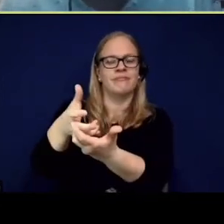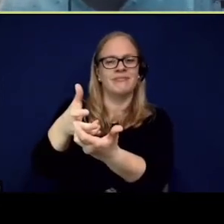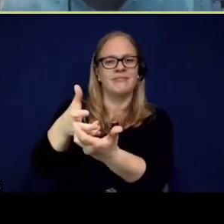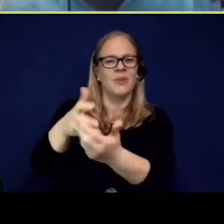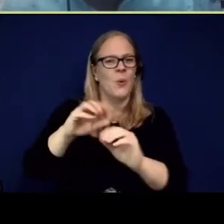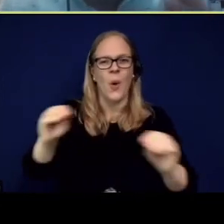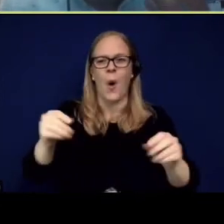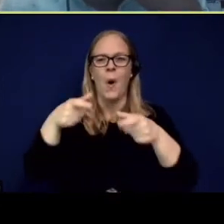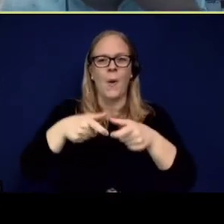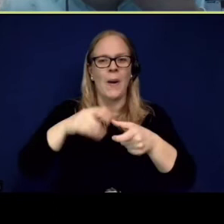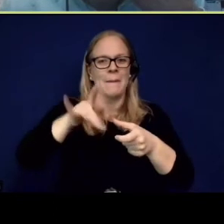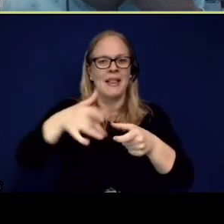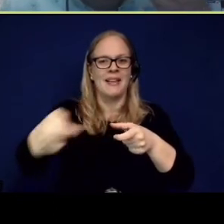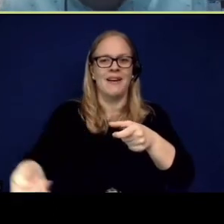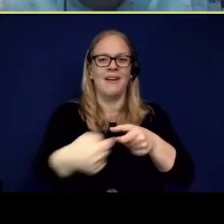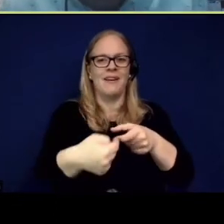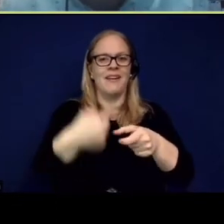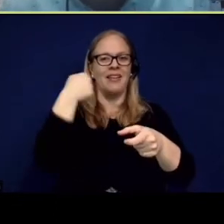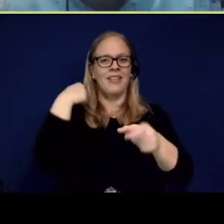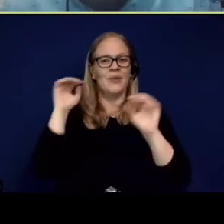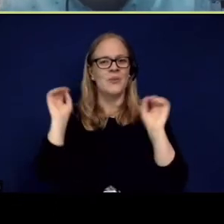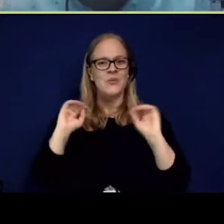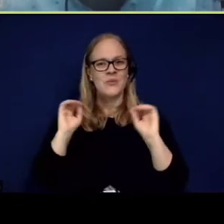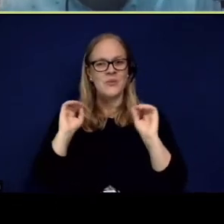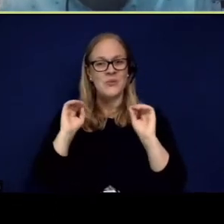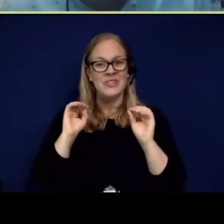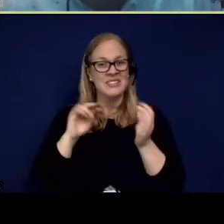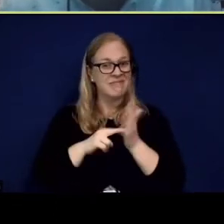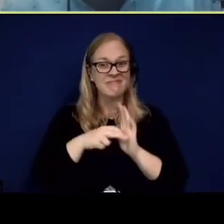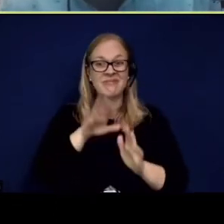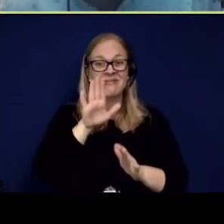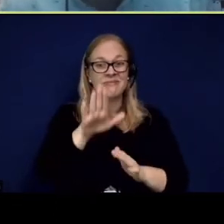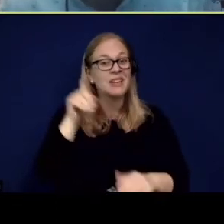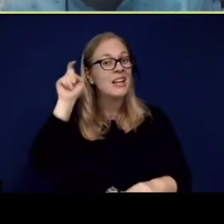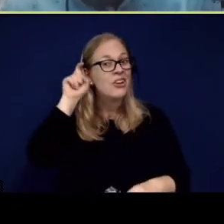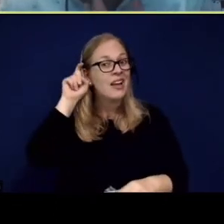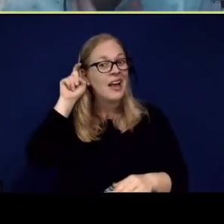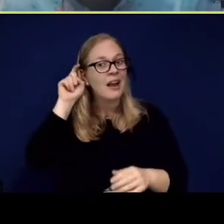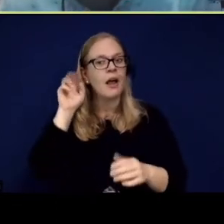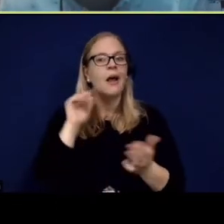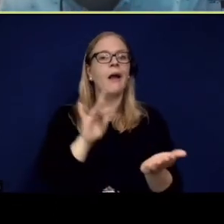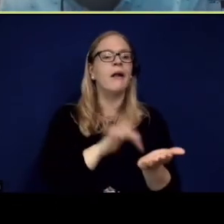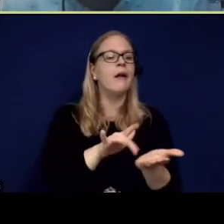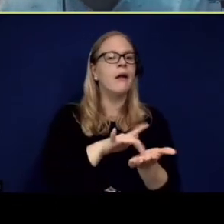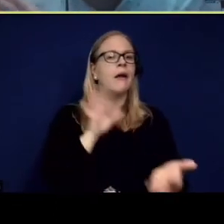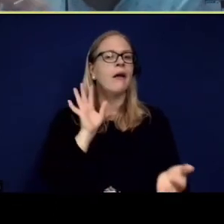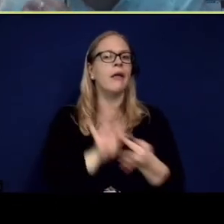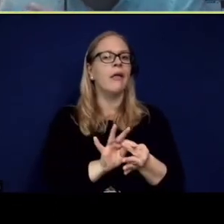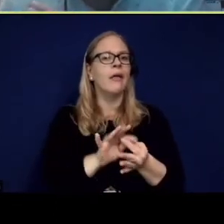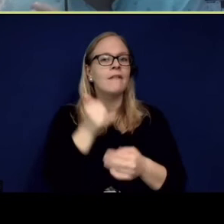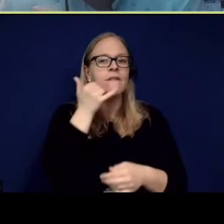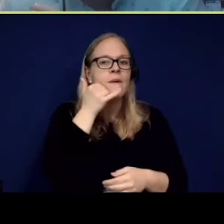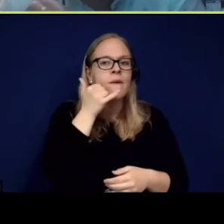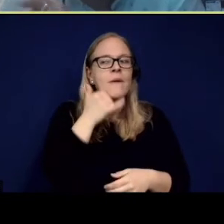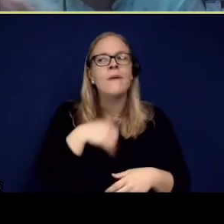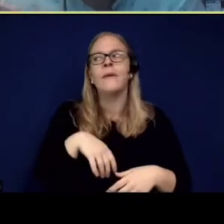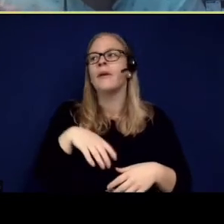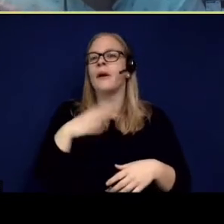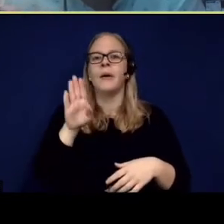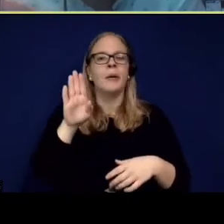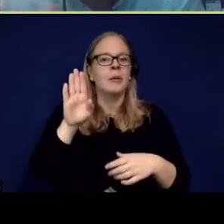devices. So you can connect your hearing aid to the cell phone. You can connect it to other Bluetooth devices. Let's say you have